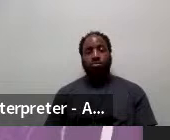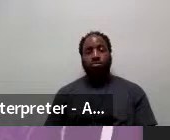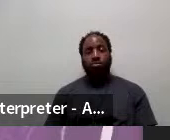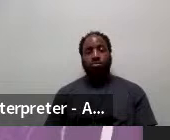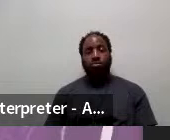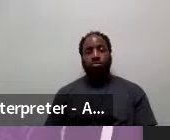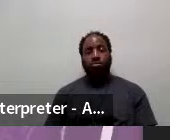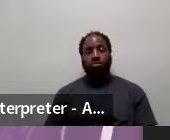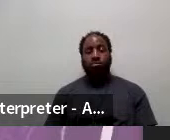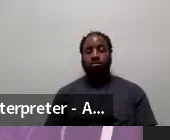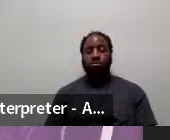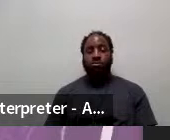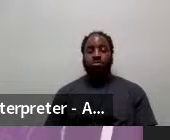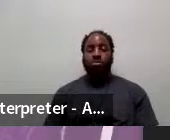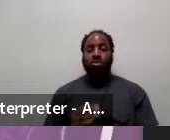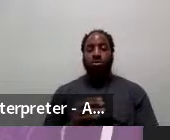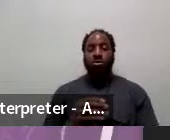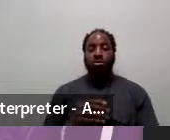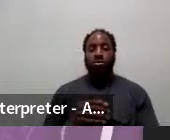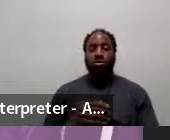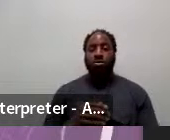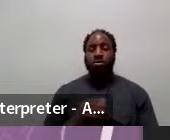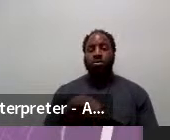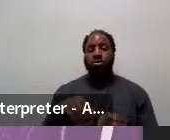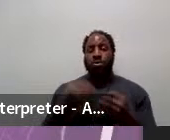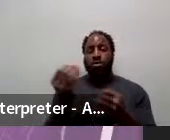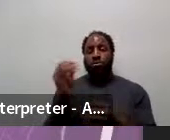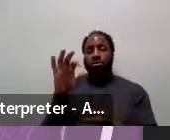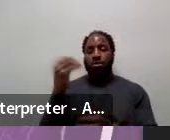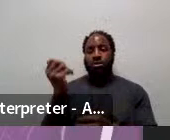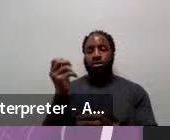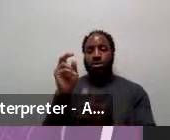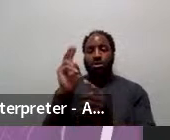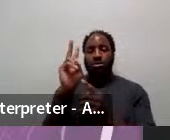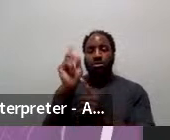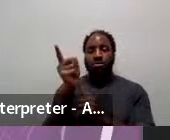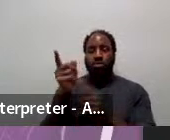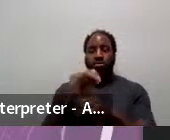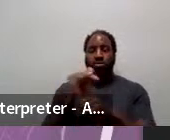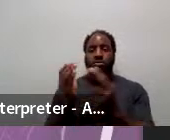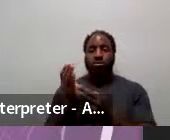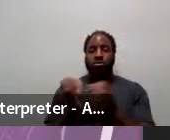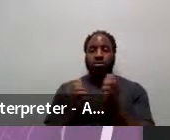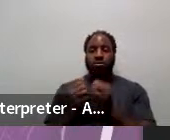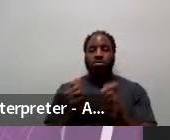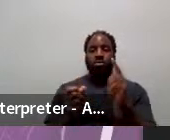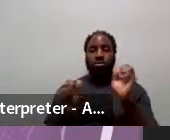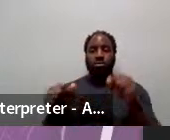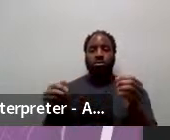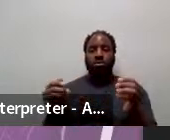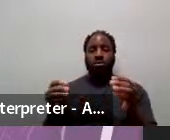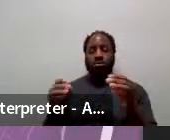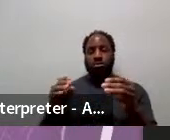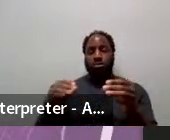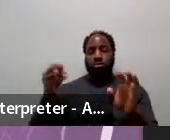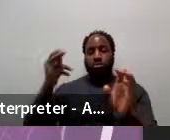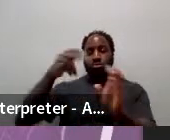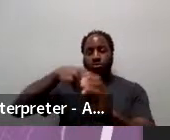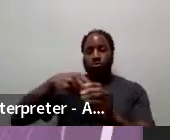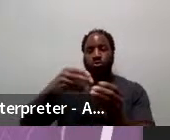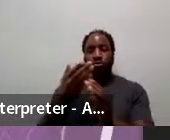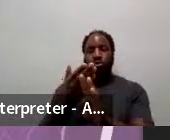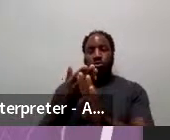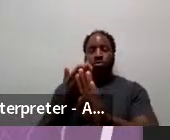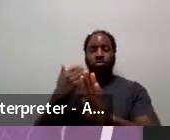Those who have already joined, we're just going to give it another couple of minutes here to make sure everyone can be in the room before we start. Thank you for